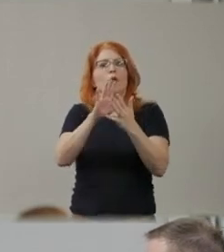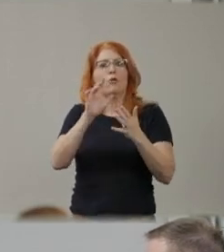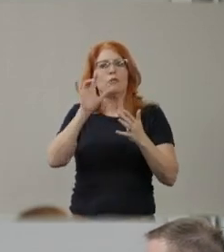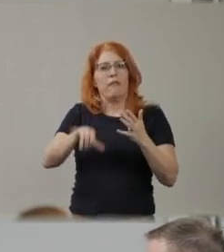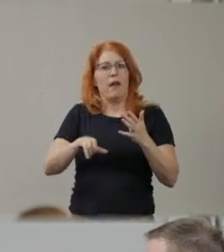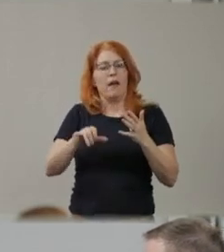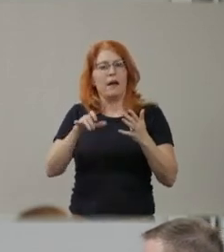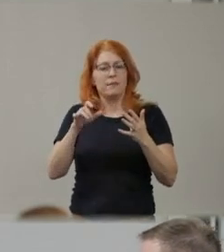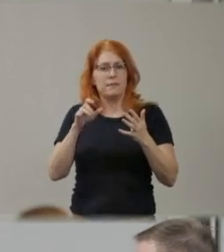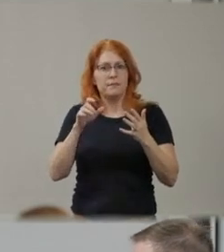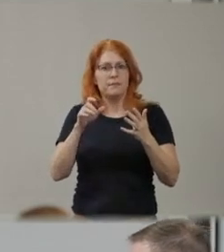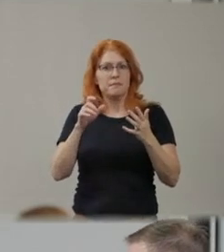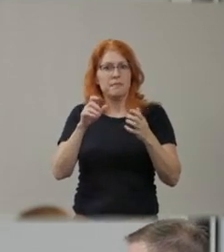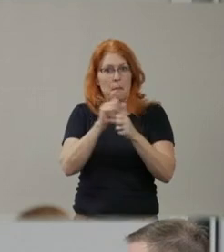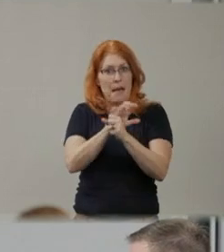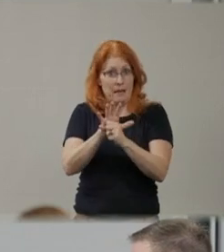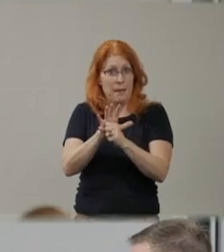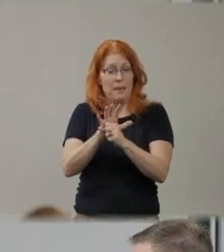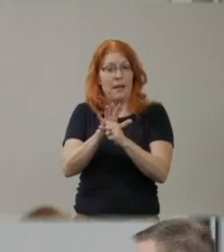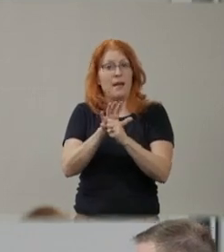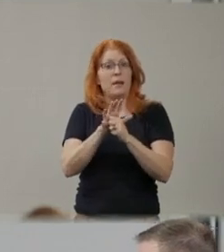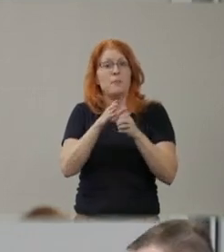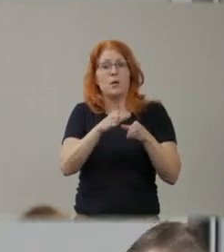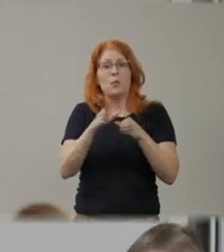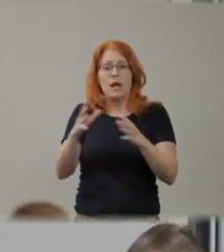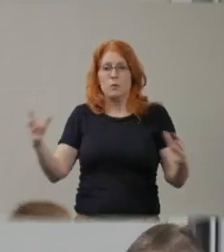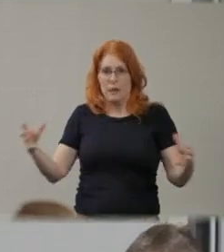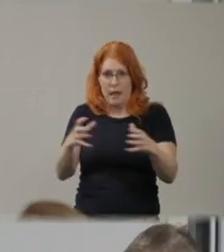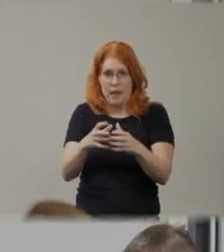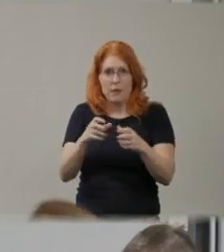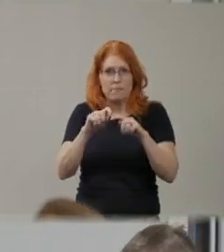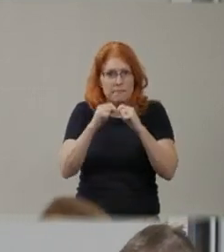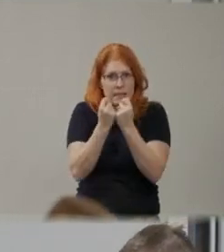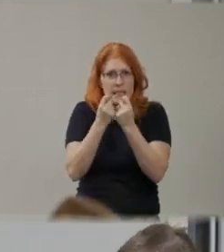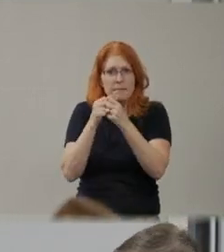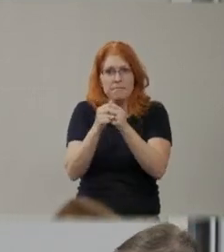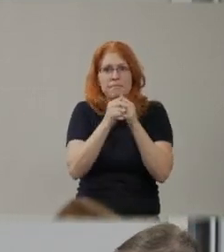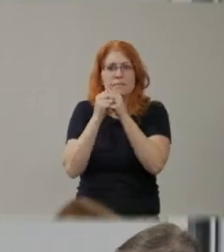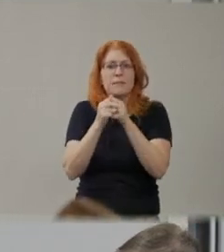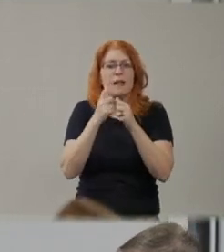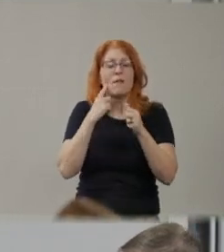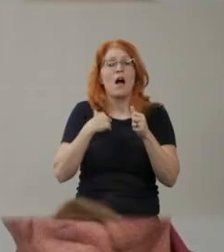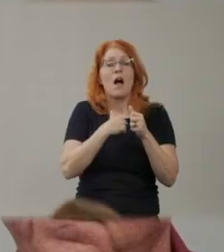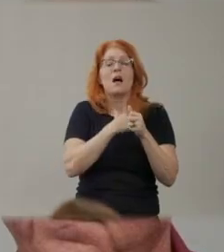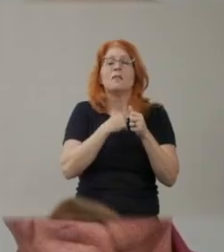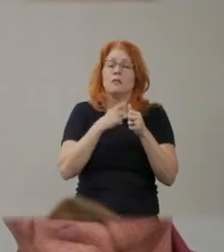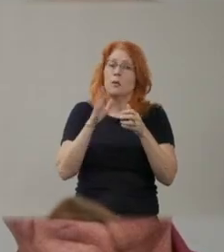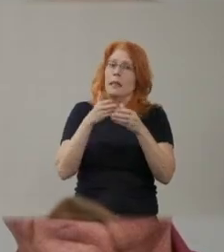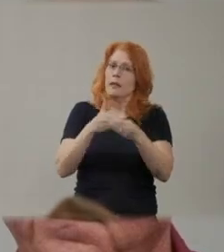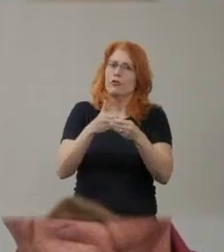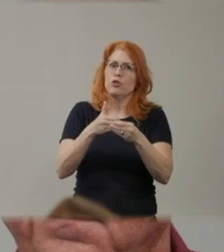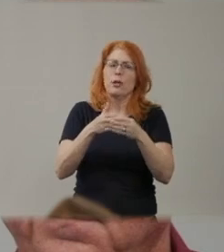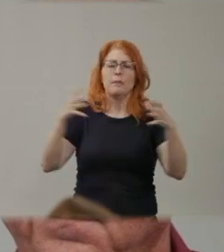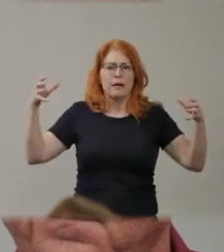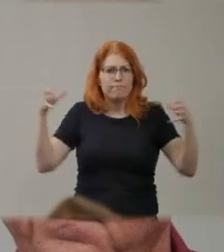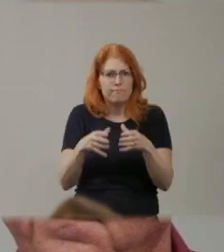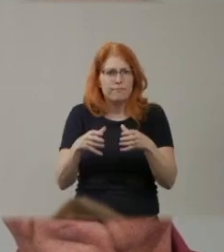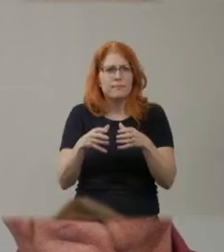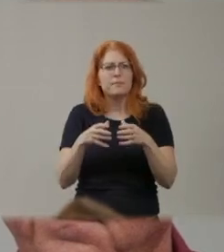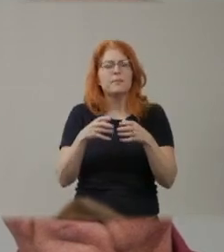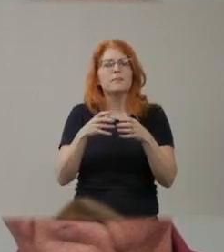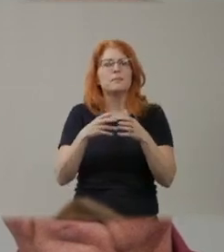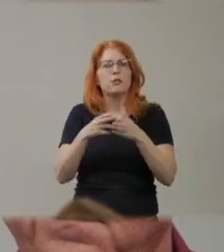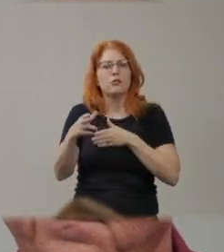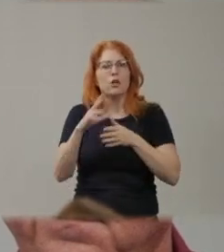particular pandemic and ways in which we came together as a team. For us, it took leadership, really coming together, making sure that